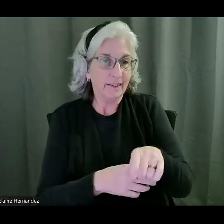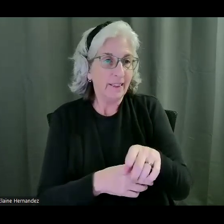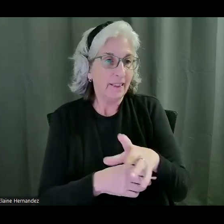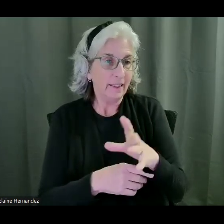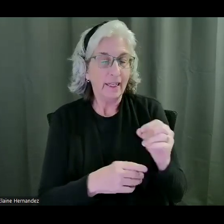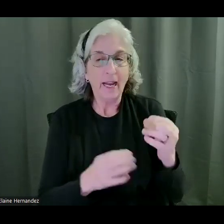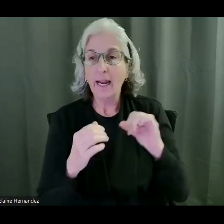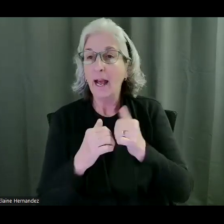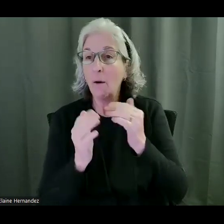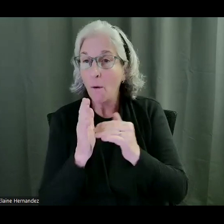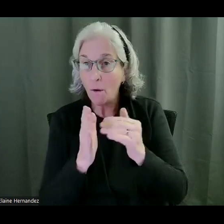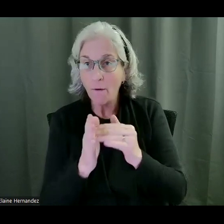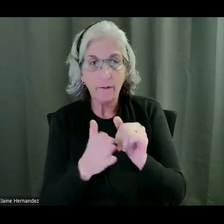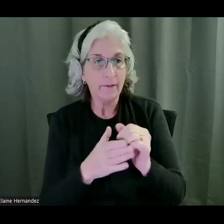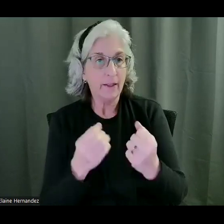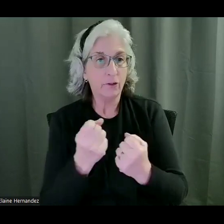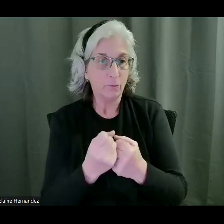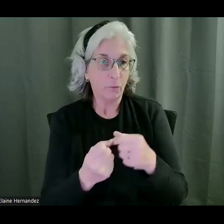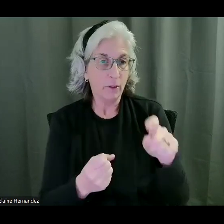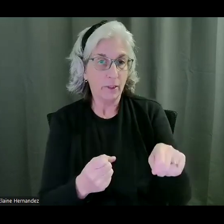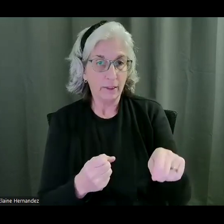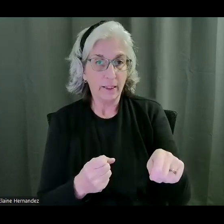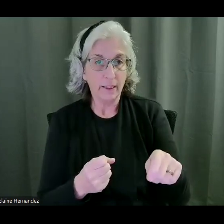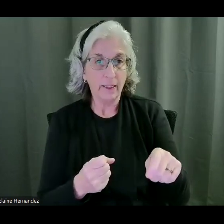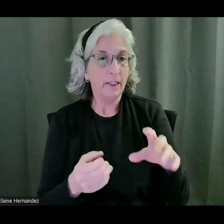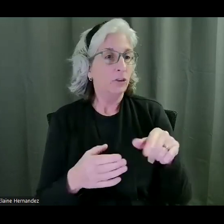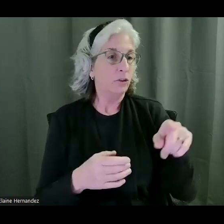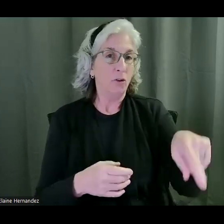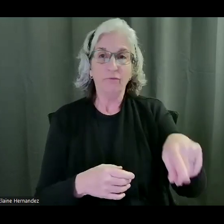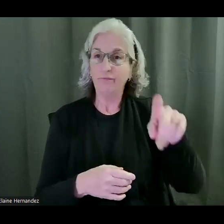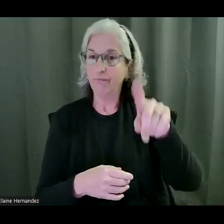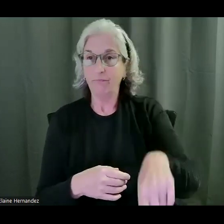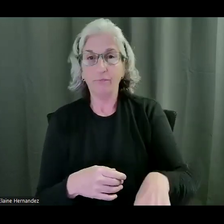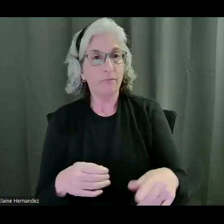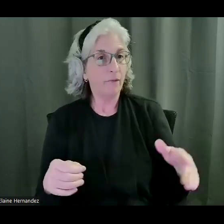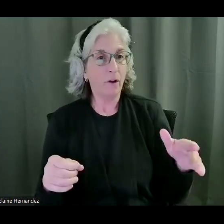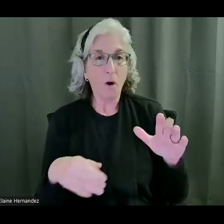document, through all of our serious functional limitation categories.